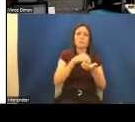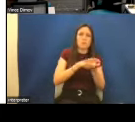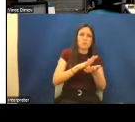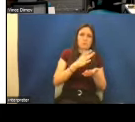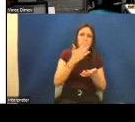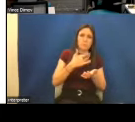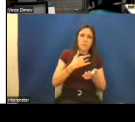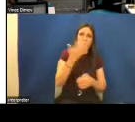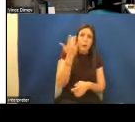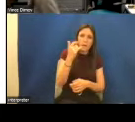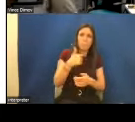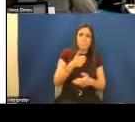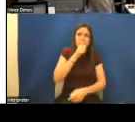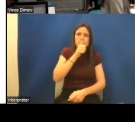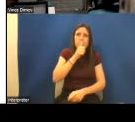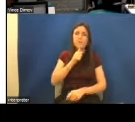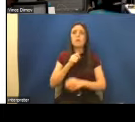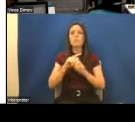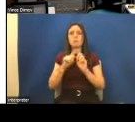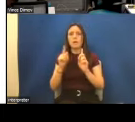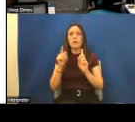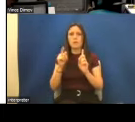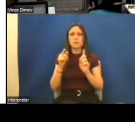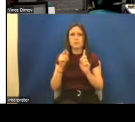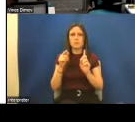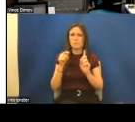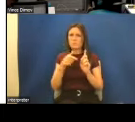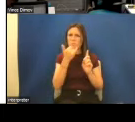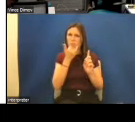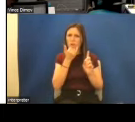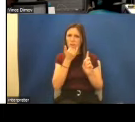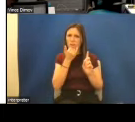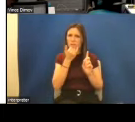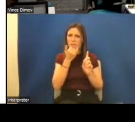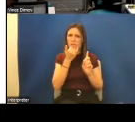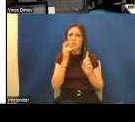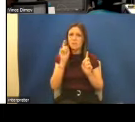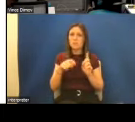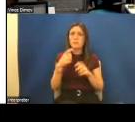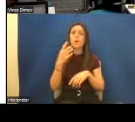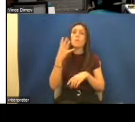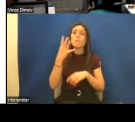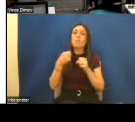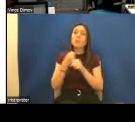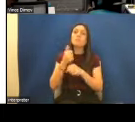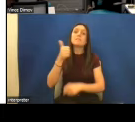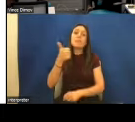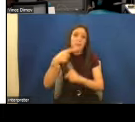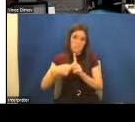but it was the same. This one's wrong. Should have been 4 years, 10 months.